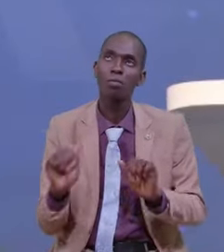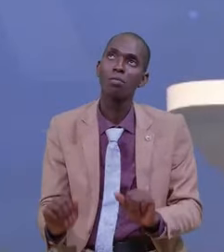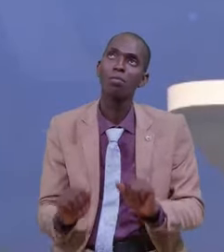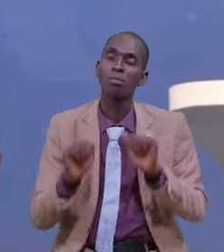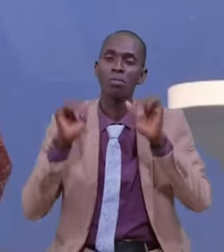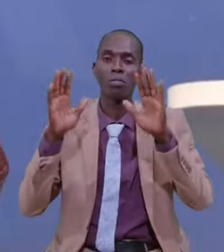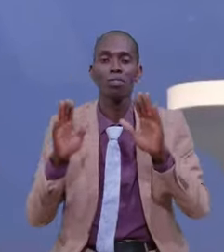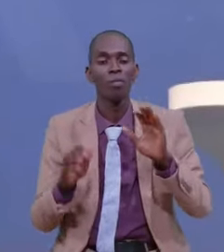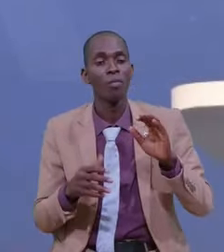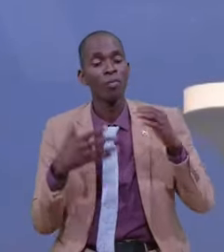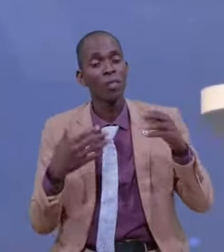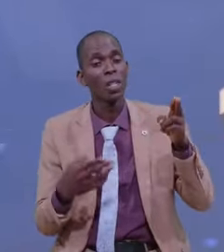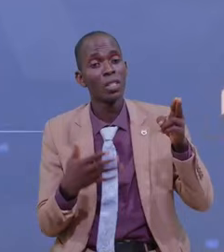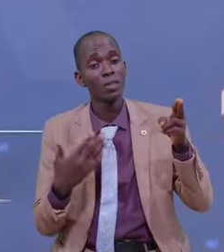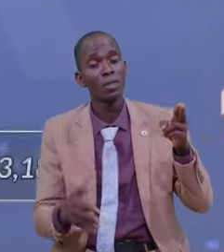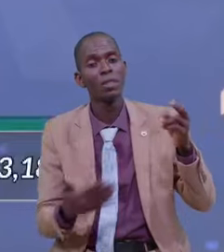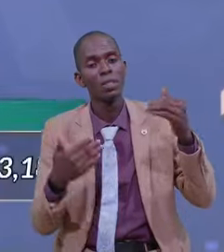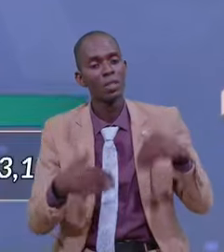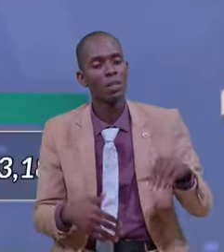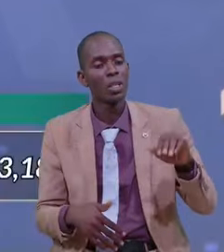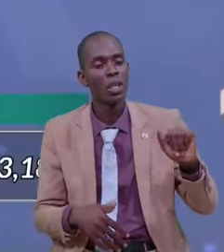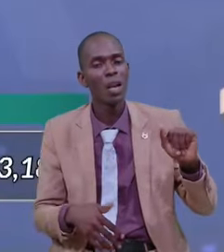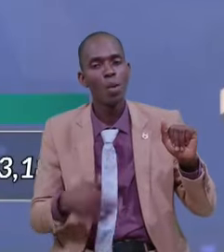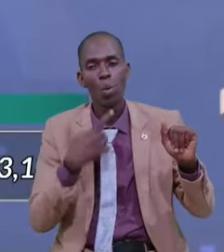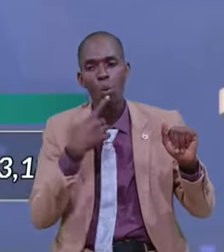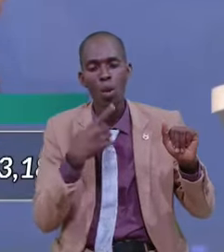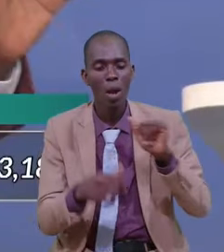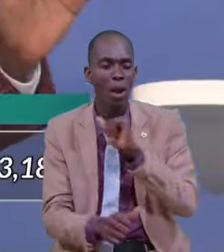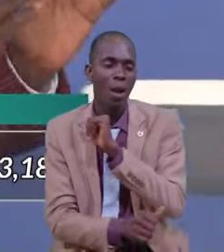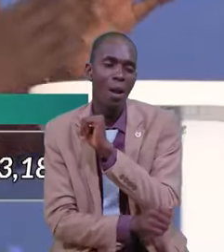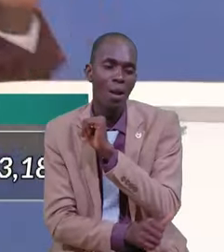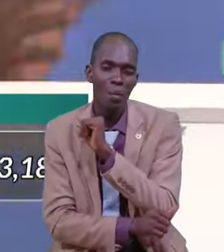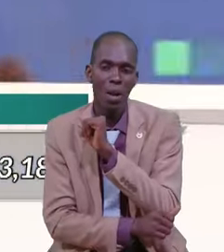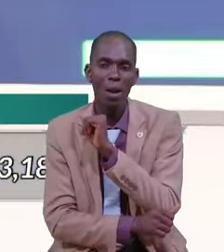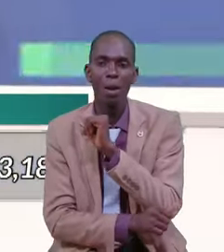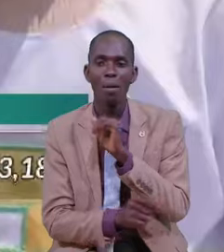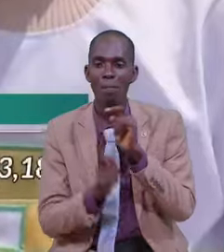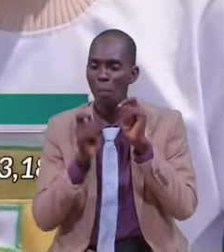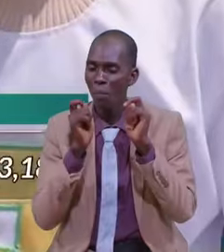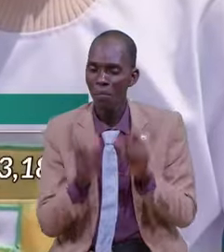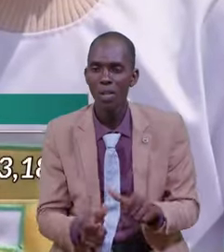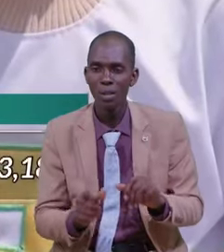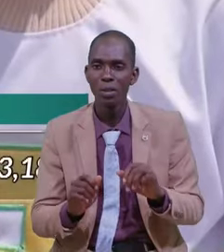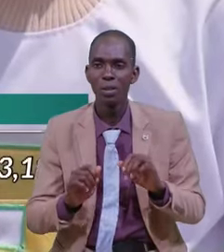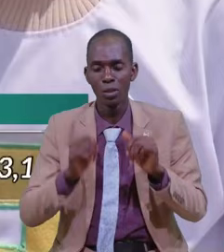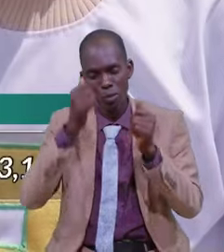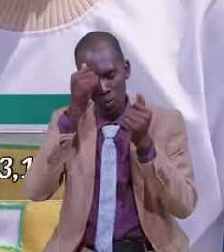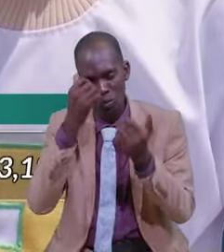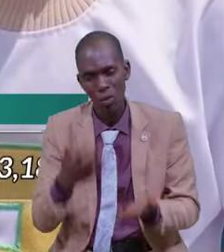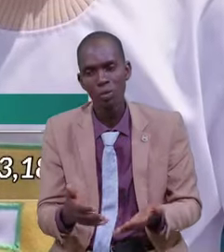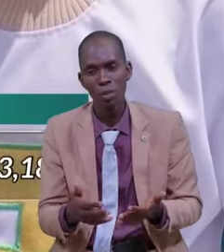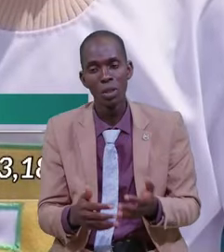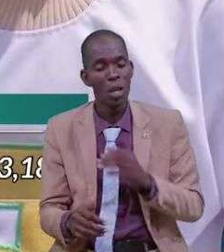is Abraham. Abraham's prompt commitment.